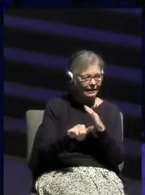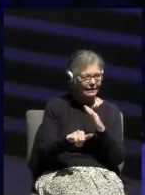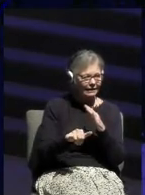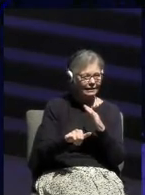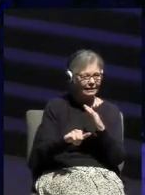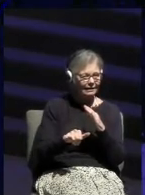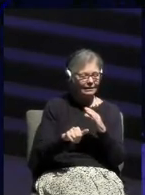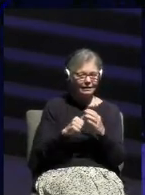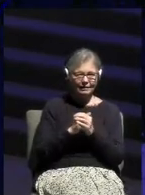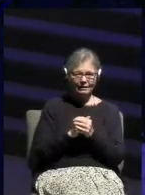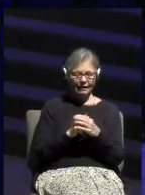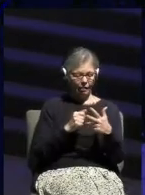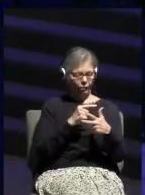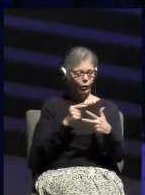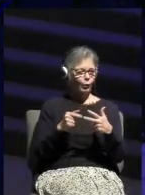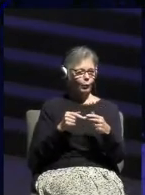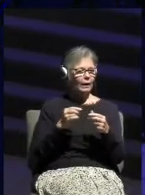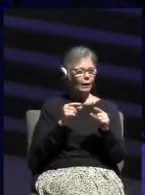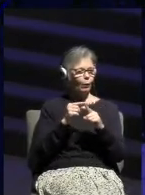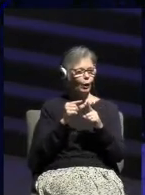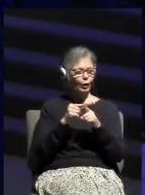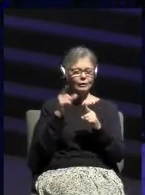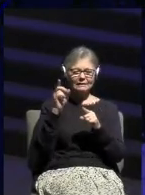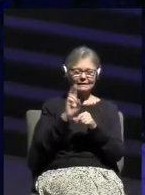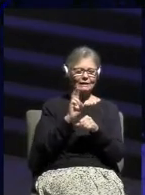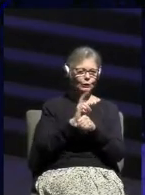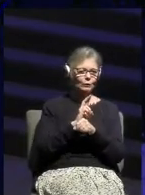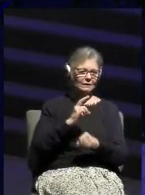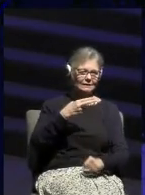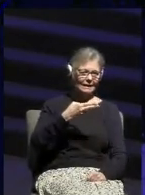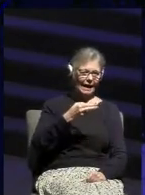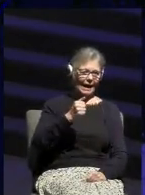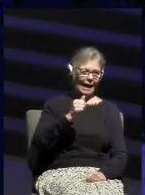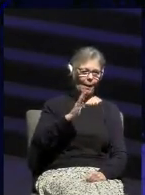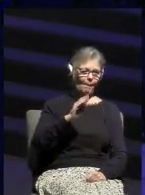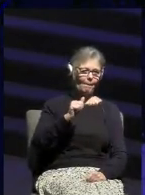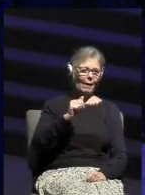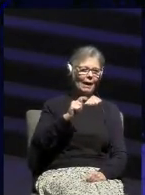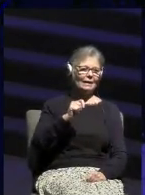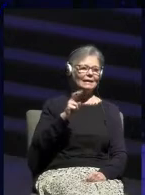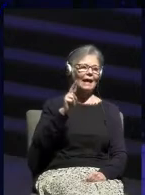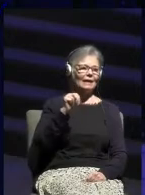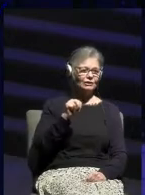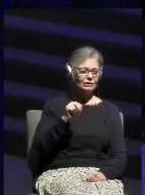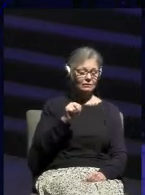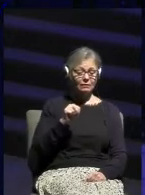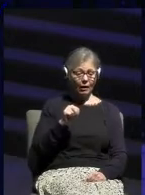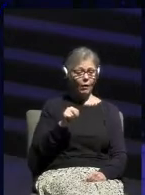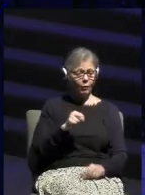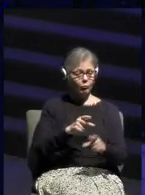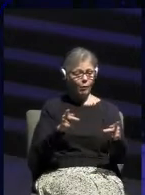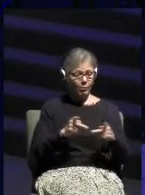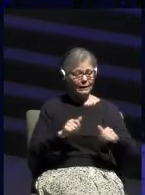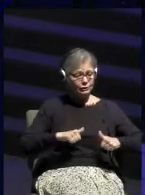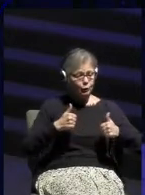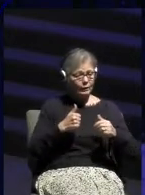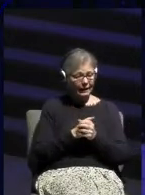They're not identical. They're all places that a person might live and abide